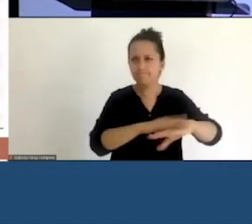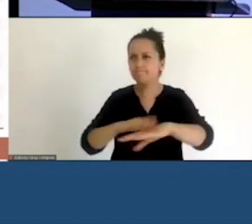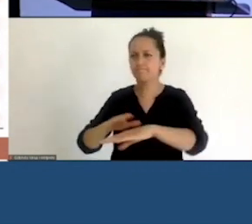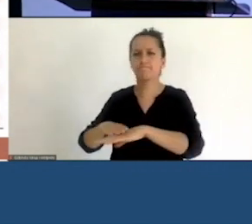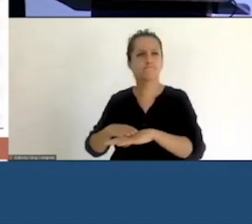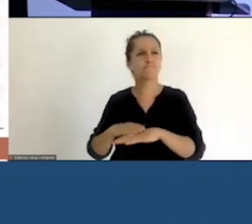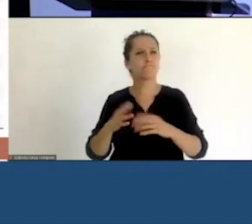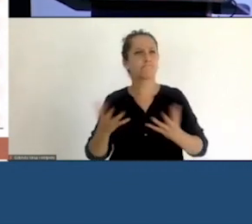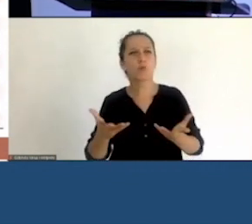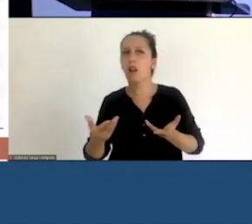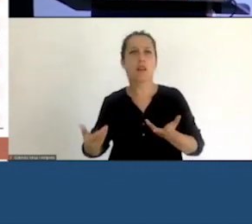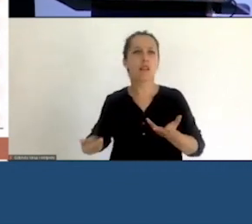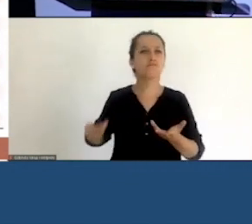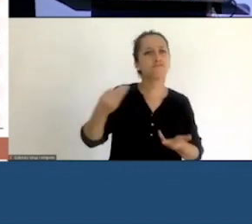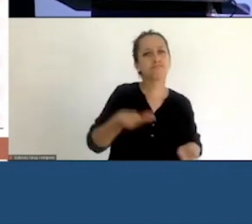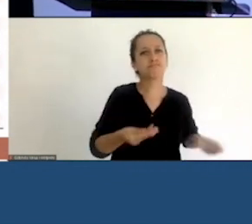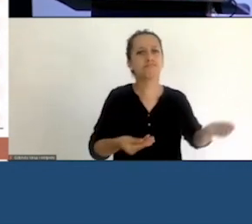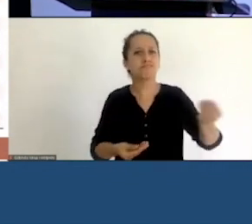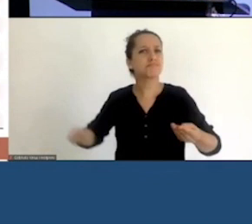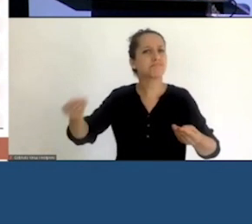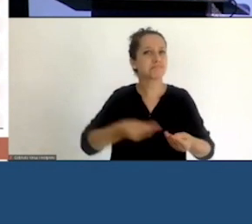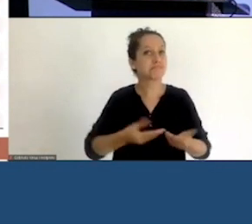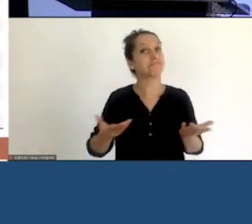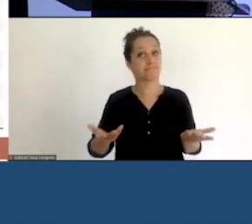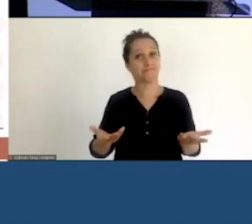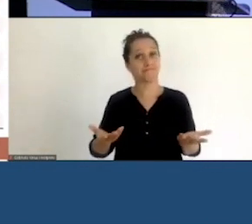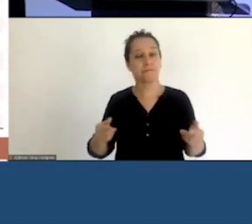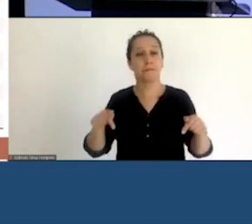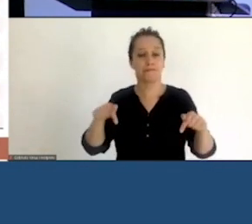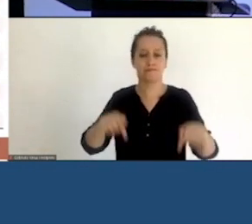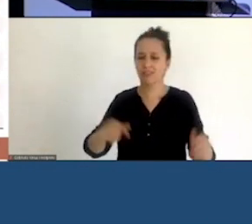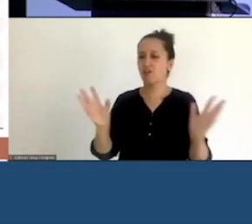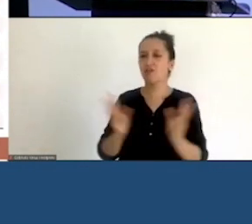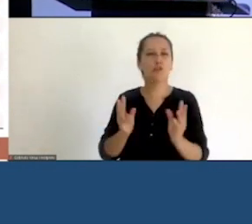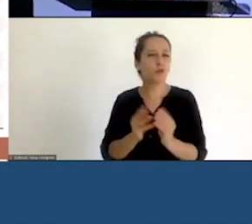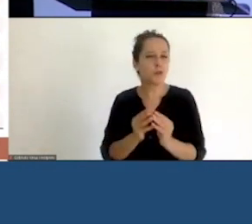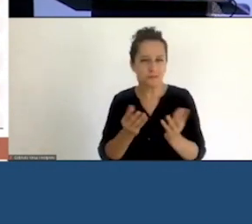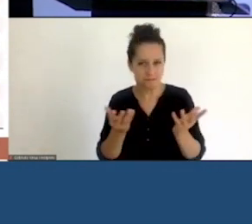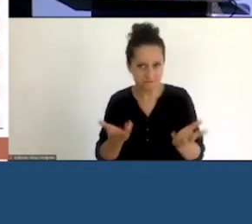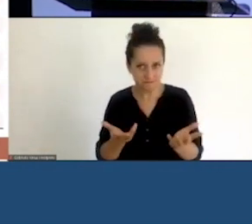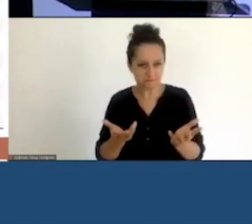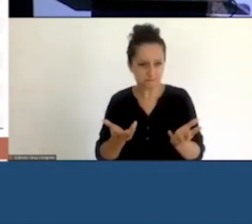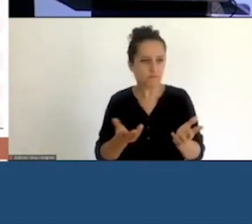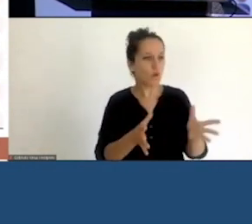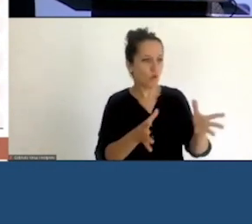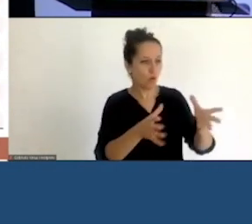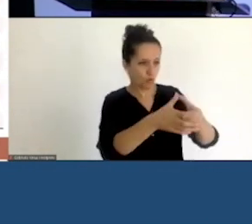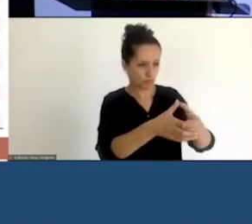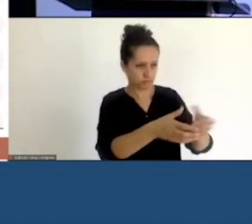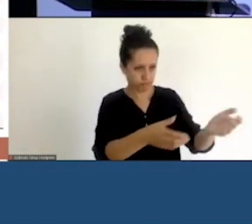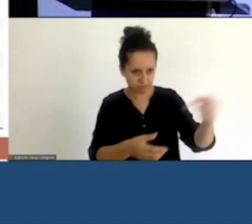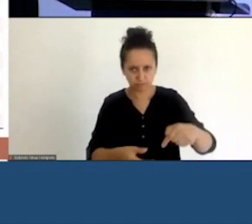is calling to us for action, it's an opportunity where we see the confluence